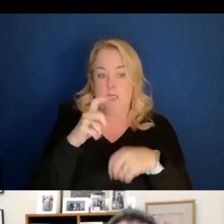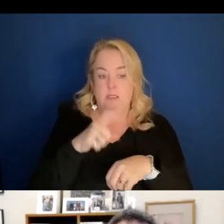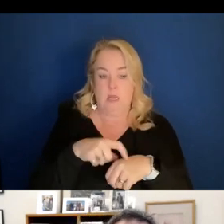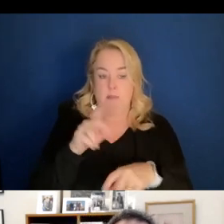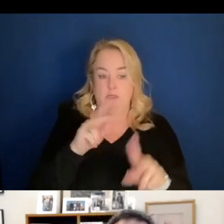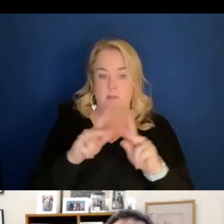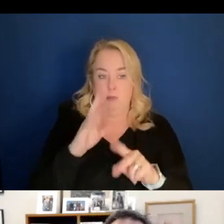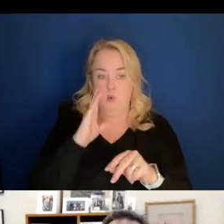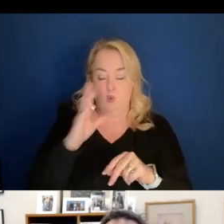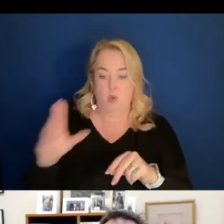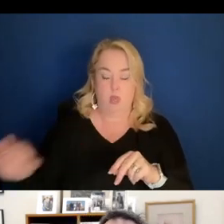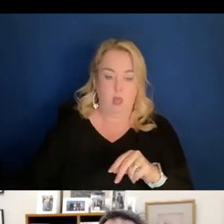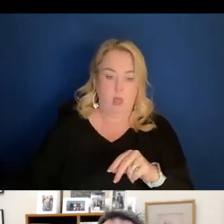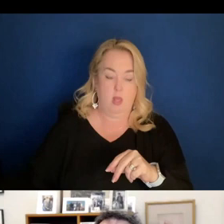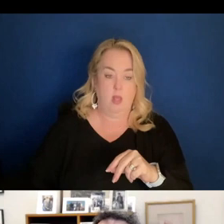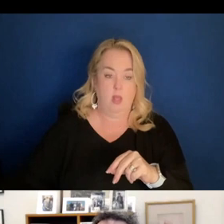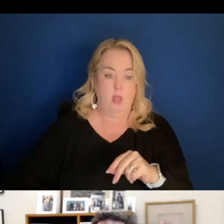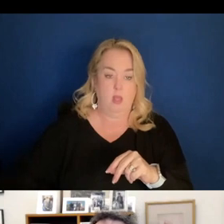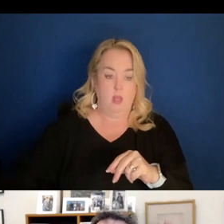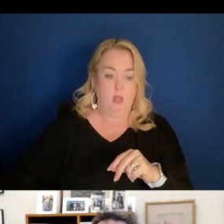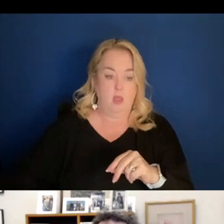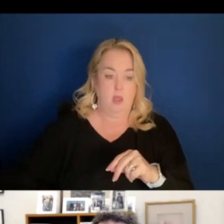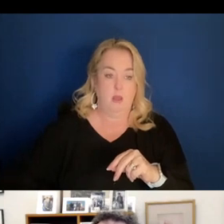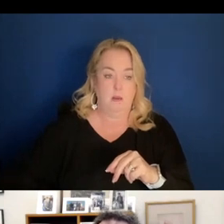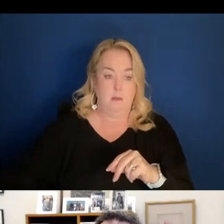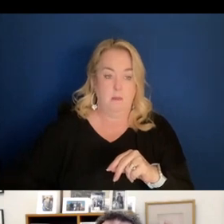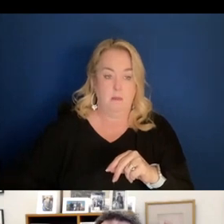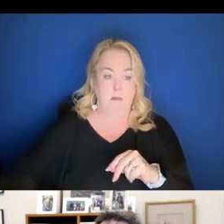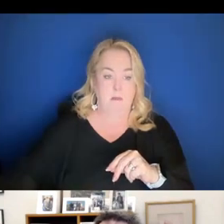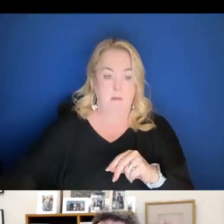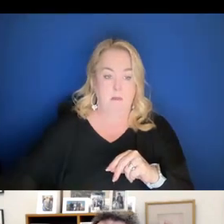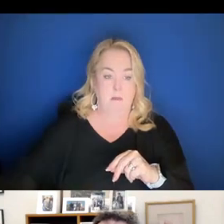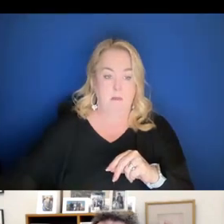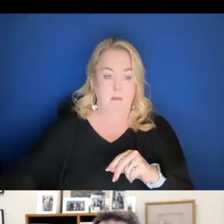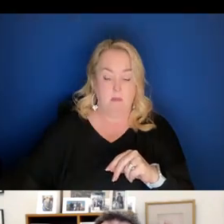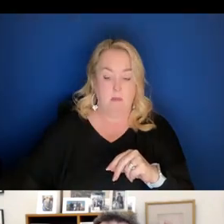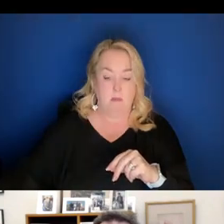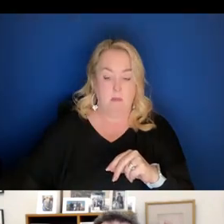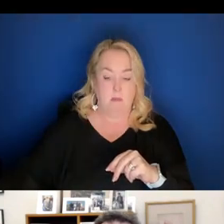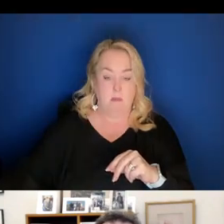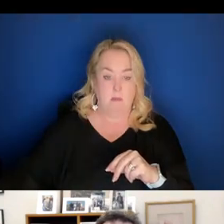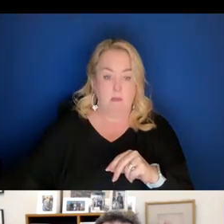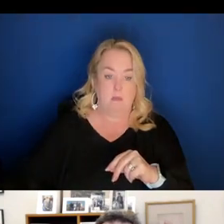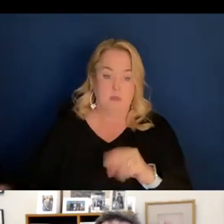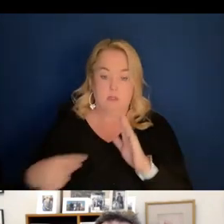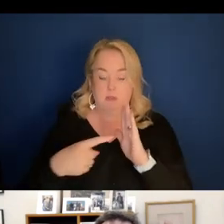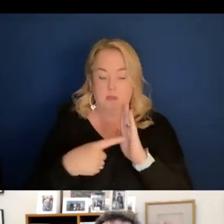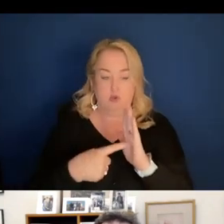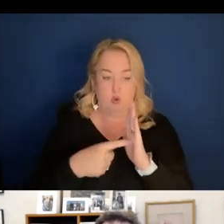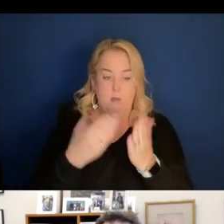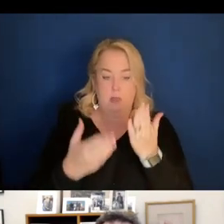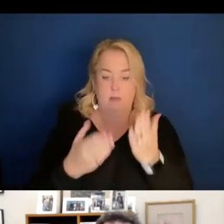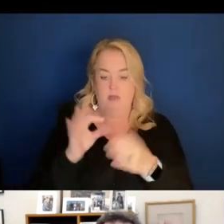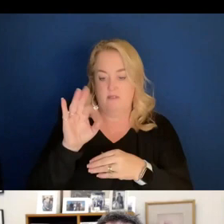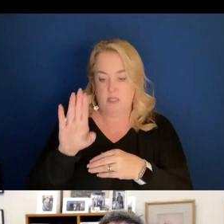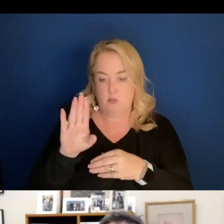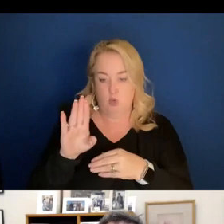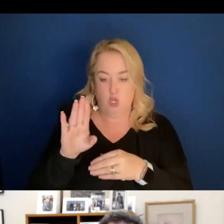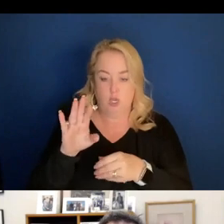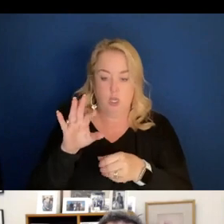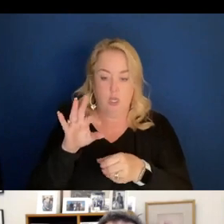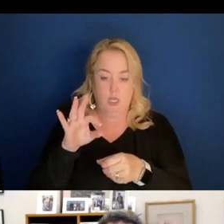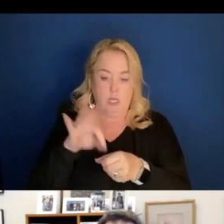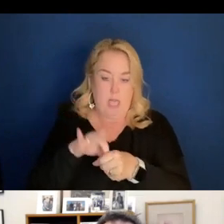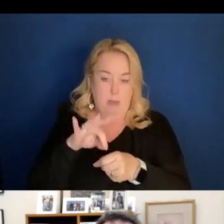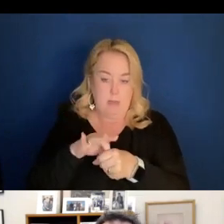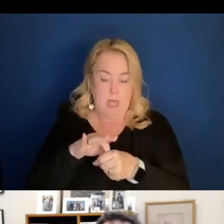conflate the message with the actual tactic itself, so that, you know, a Facebook campaign might be a kind, or Facebook would be a